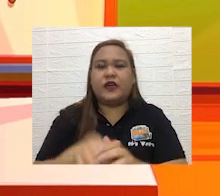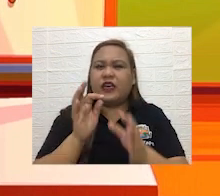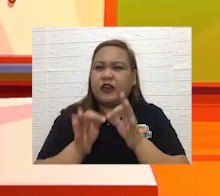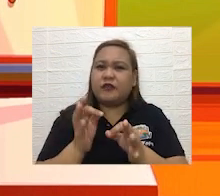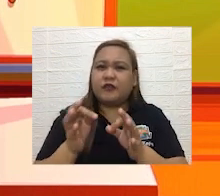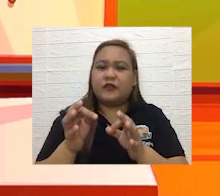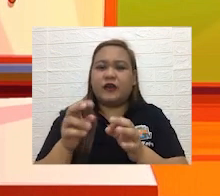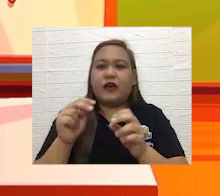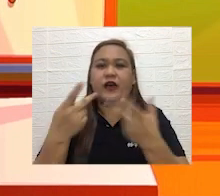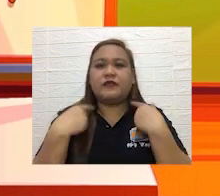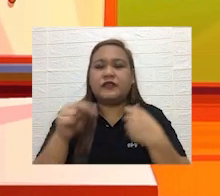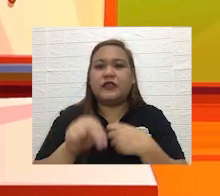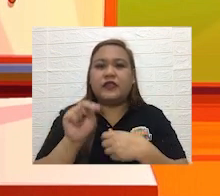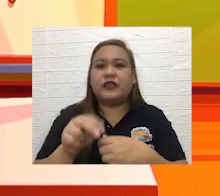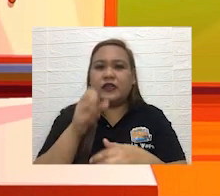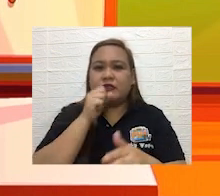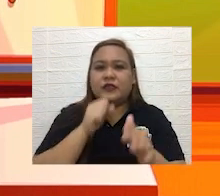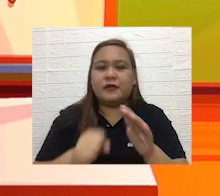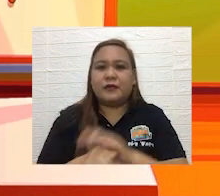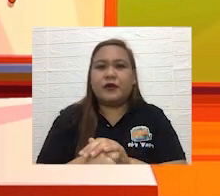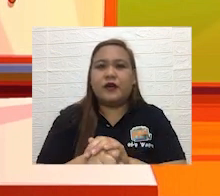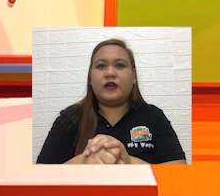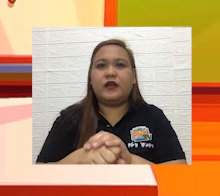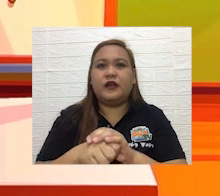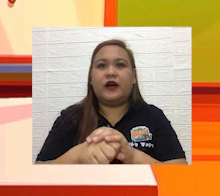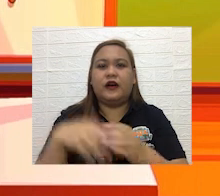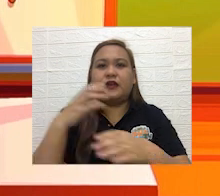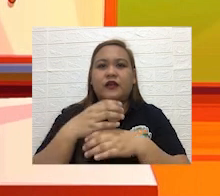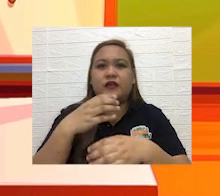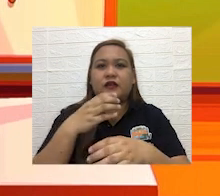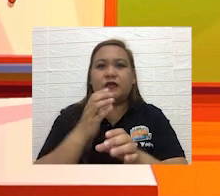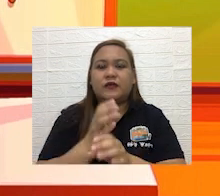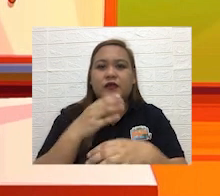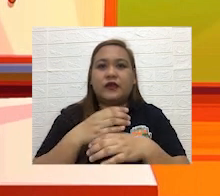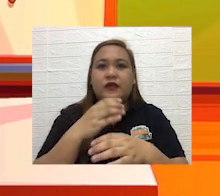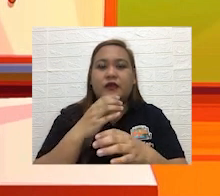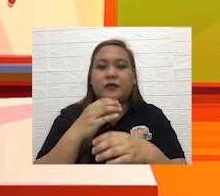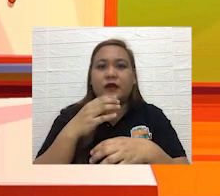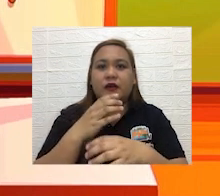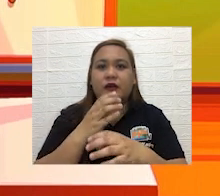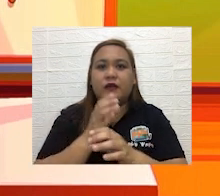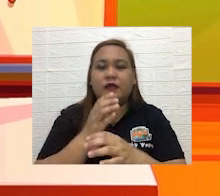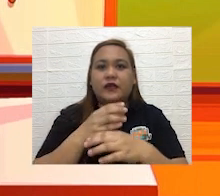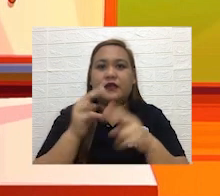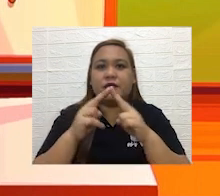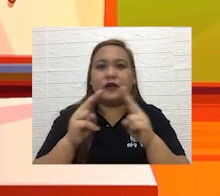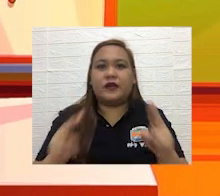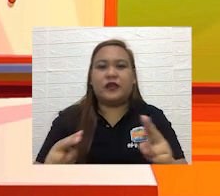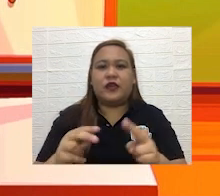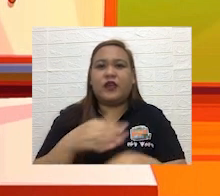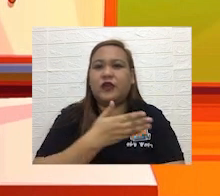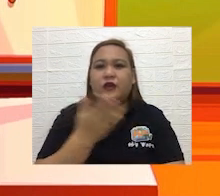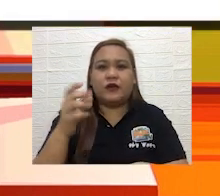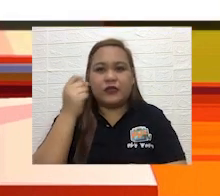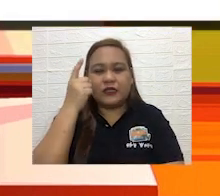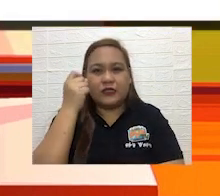a need to make a design for a simple construction project, you can understand what is being